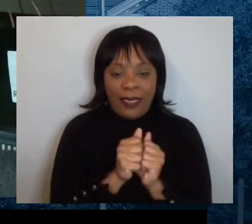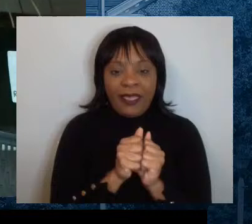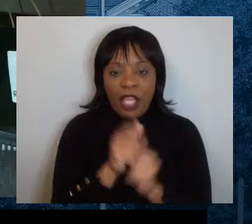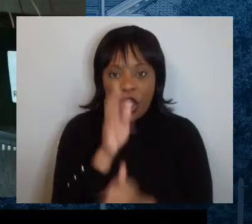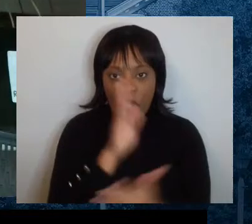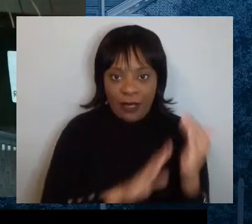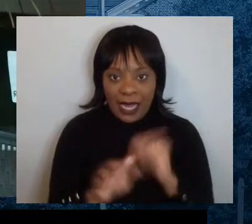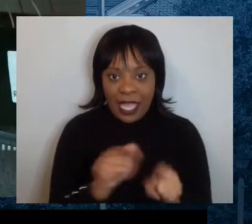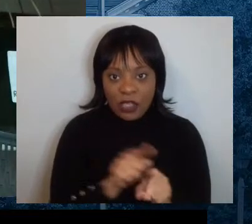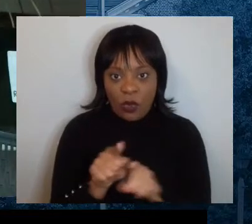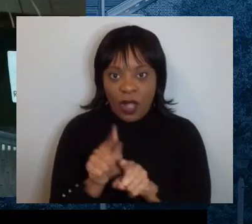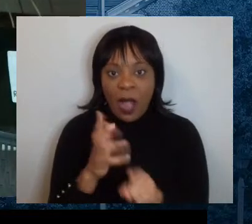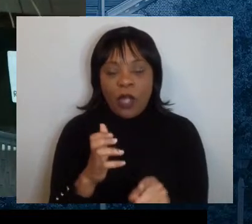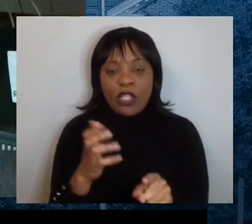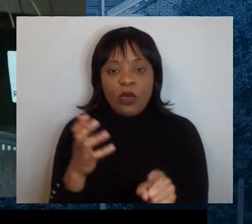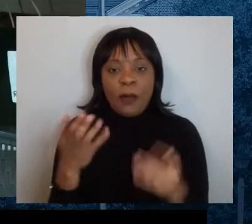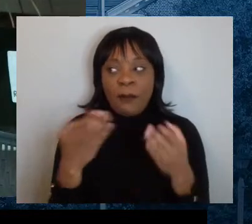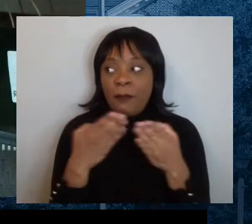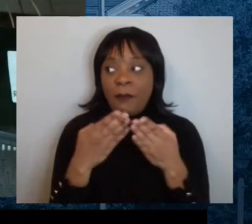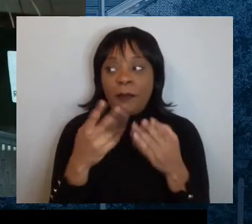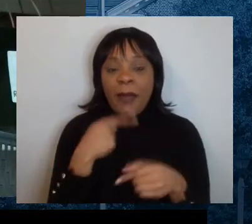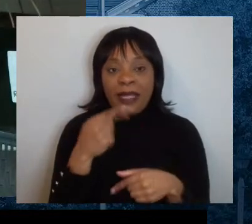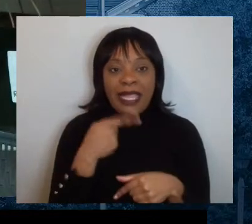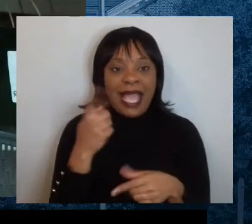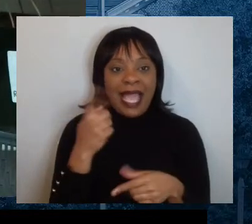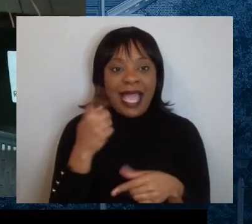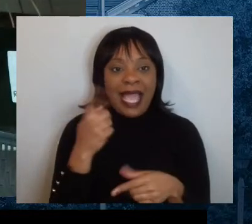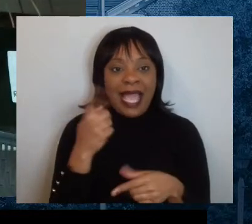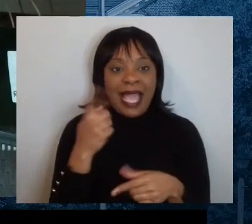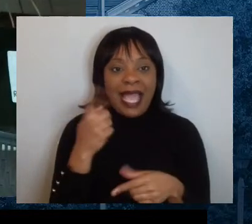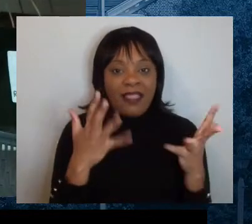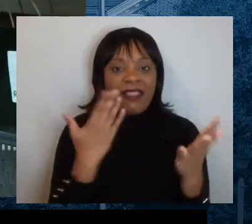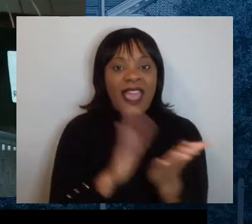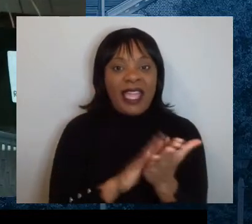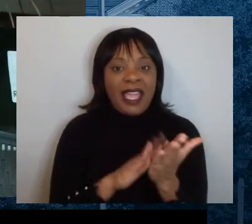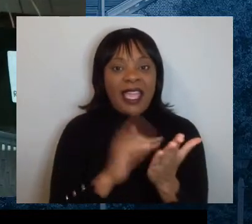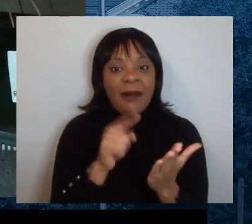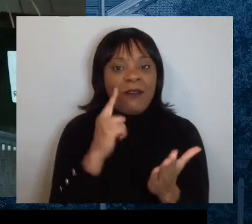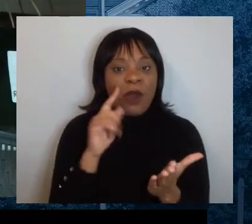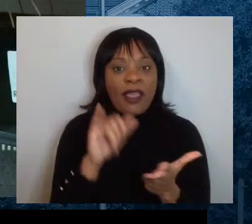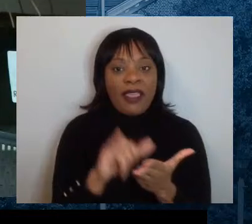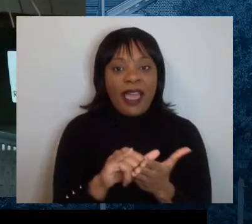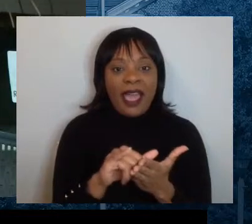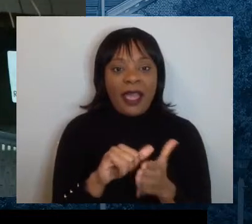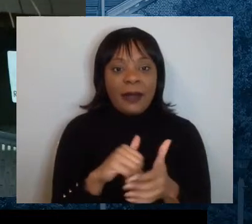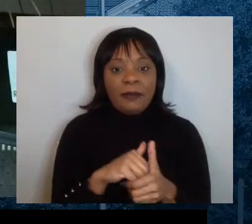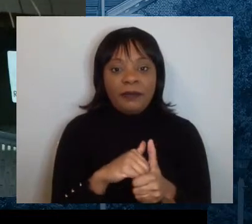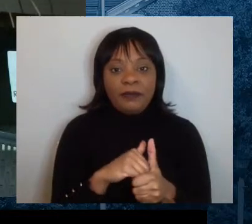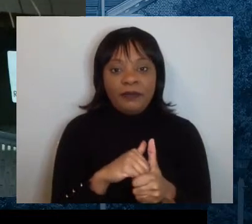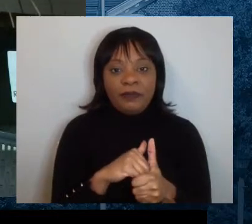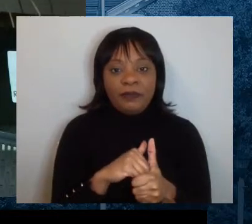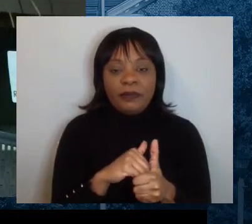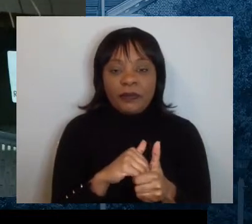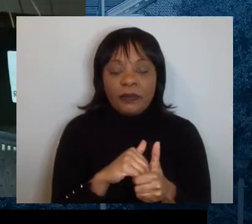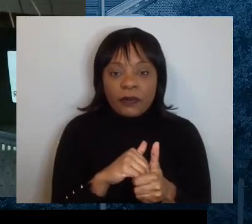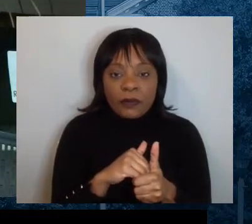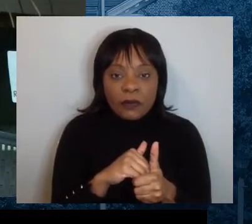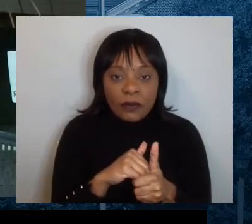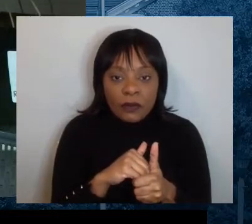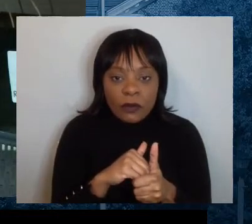publicly acknowledge and thank him for that. A lot of times the media reports on, we just